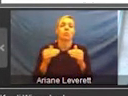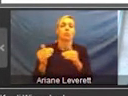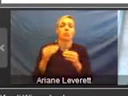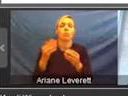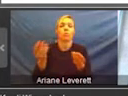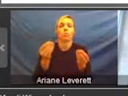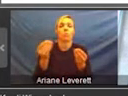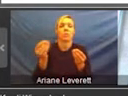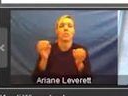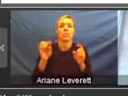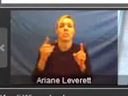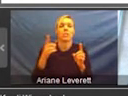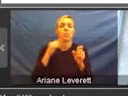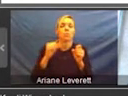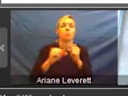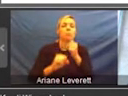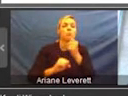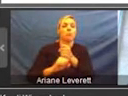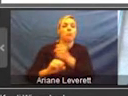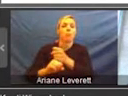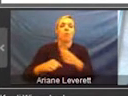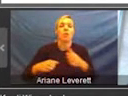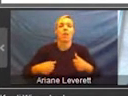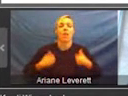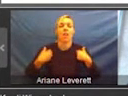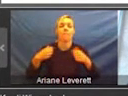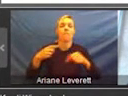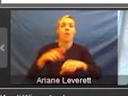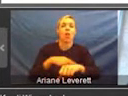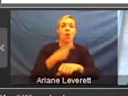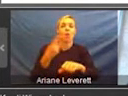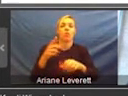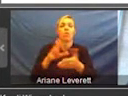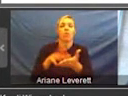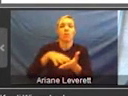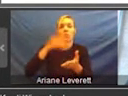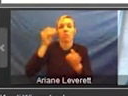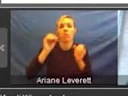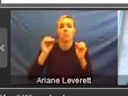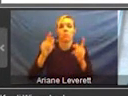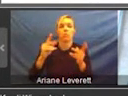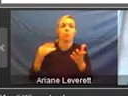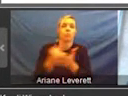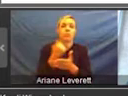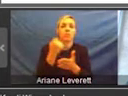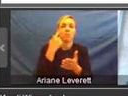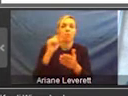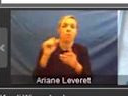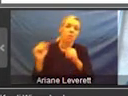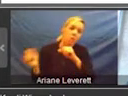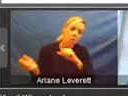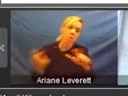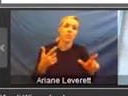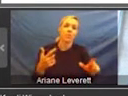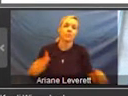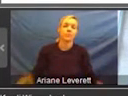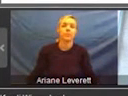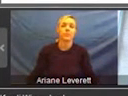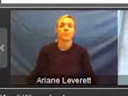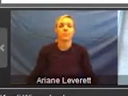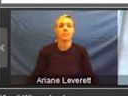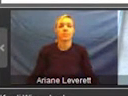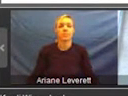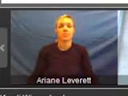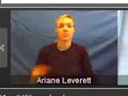learning opportunities for all. So what is important to really be clear on is that point of departure is